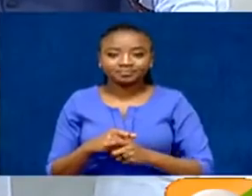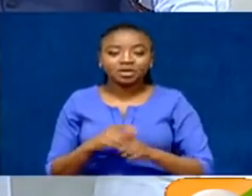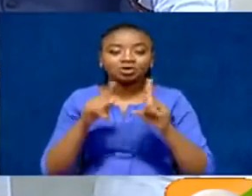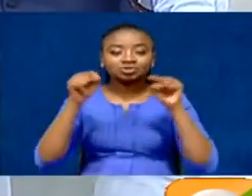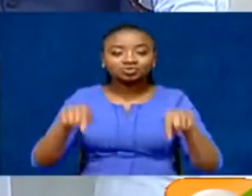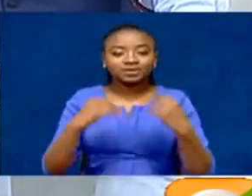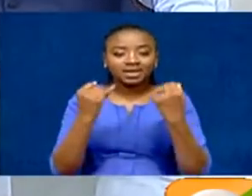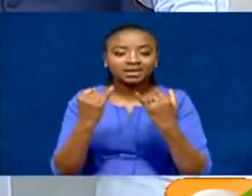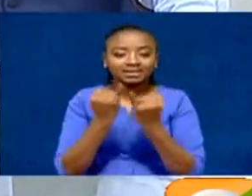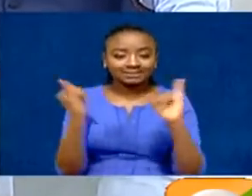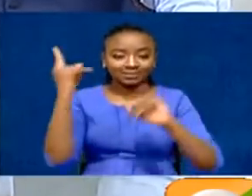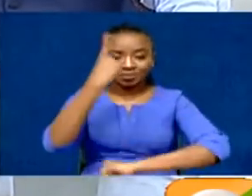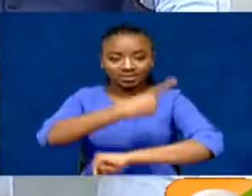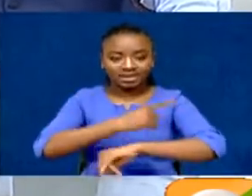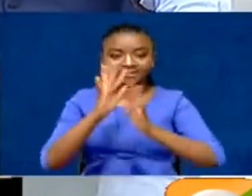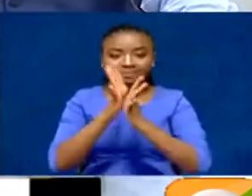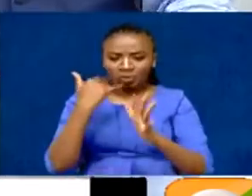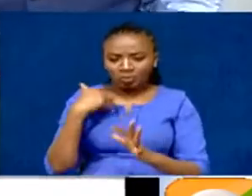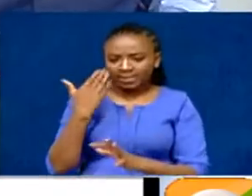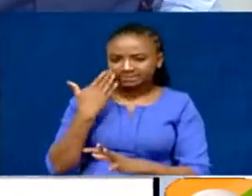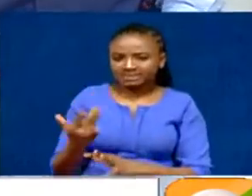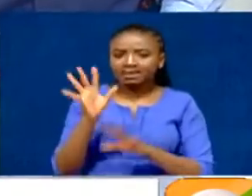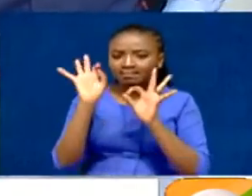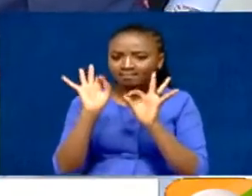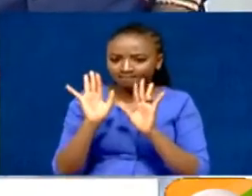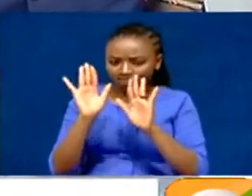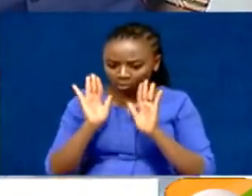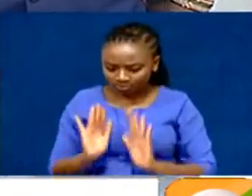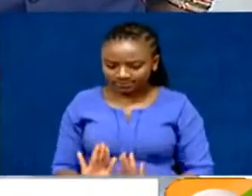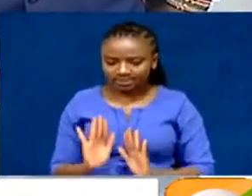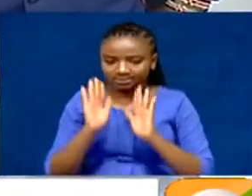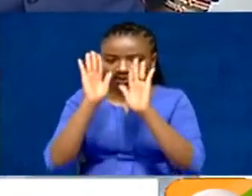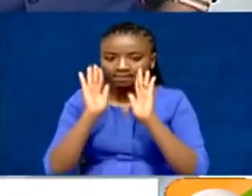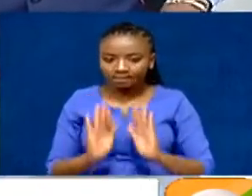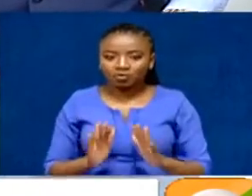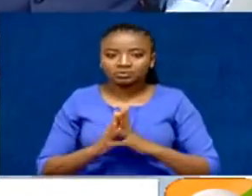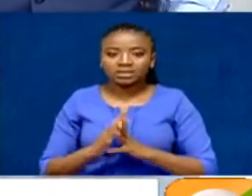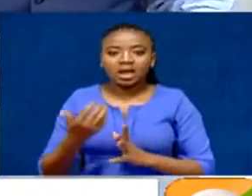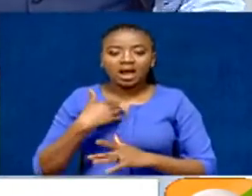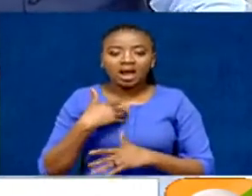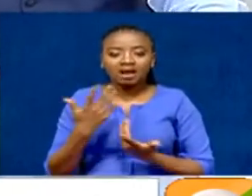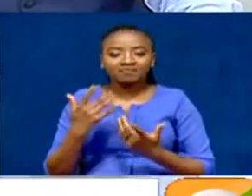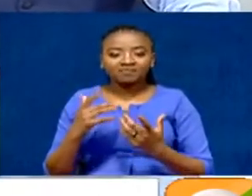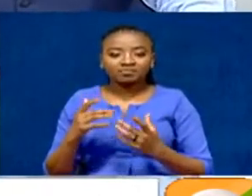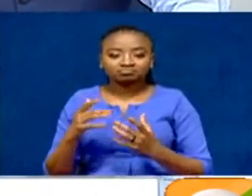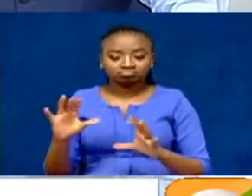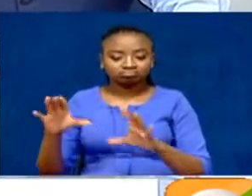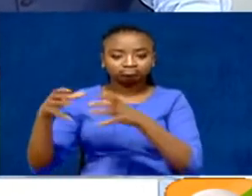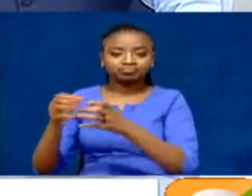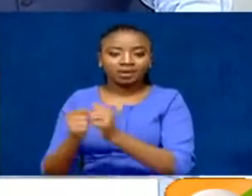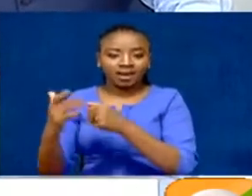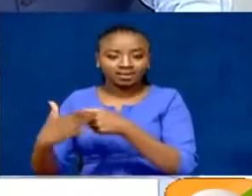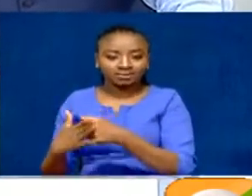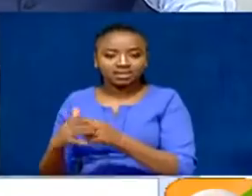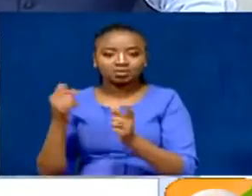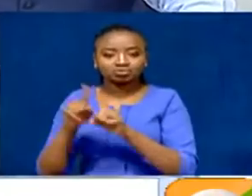This year's Jamhuri Day celebrations saw an important ceremony staged by the 19th Kenya Rifle Battalion of the Kenya Defence Forces, the